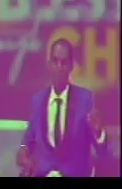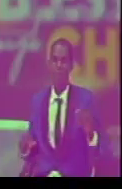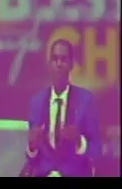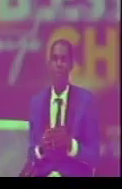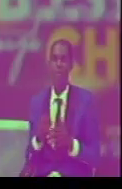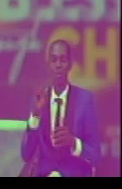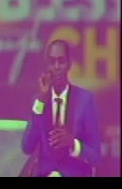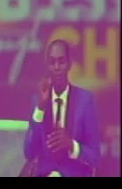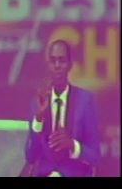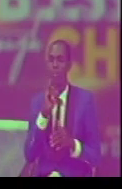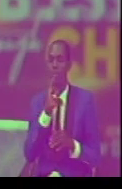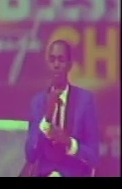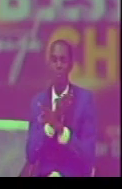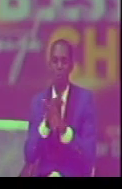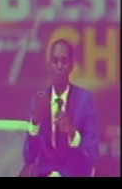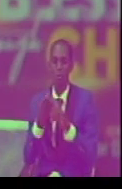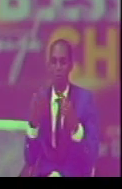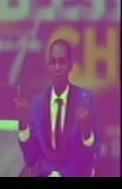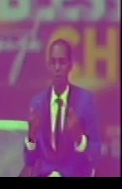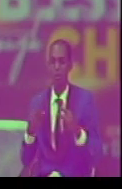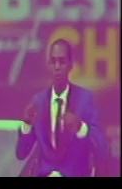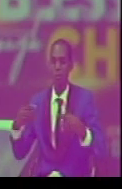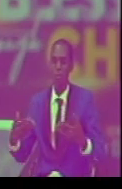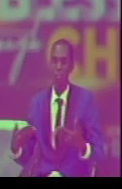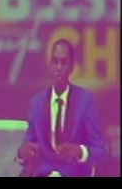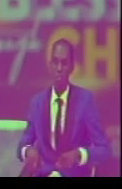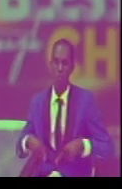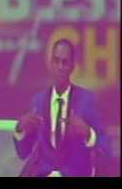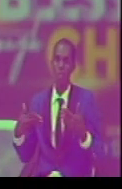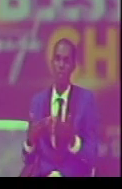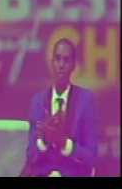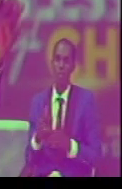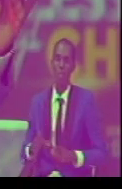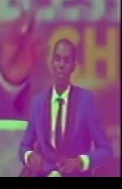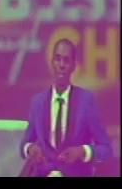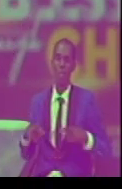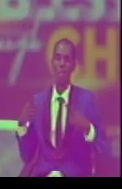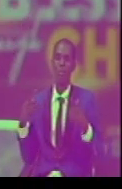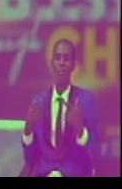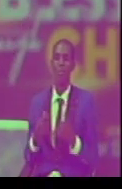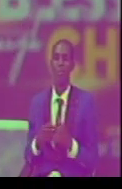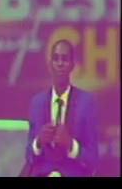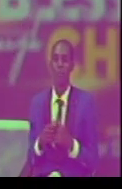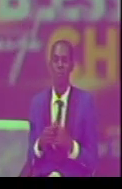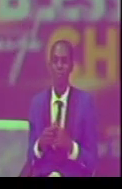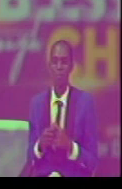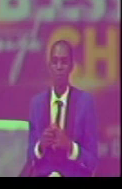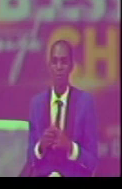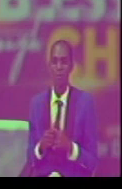Condemnation, get gone. She is saved now, free from sin. Go and live the new life.